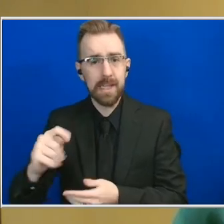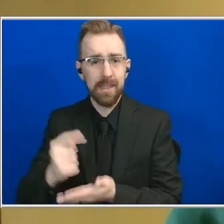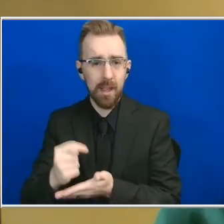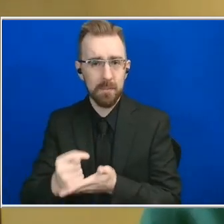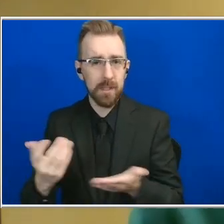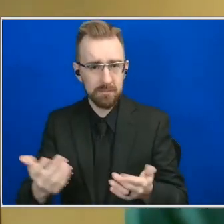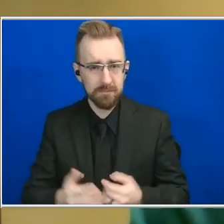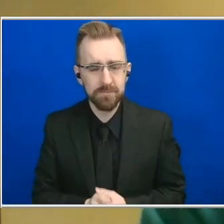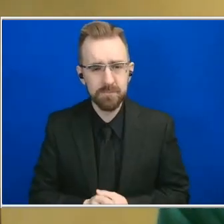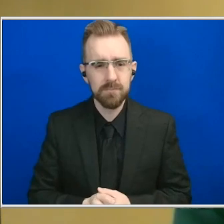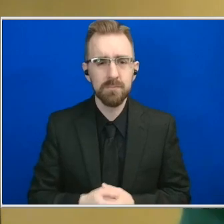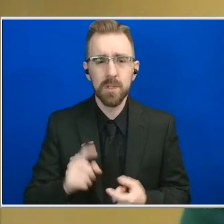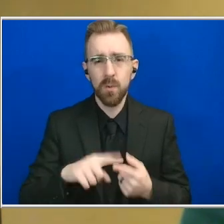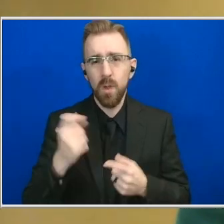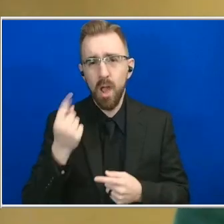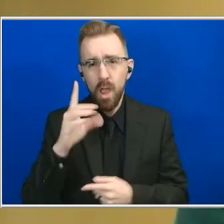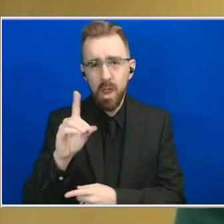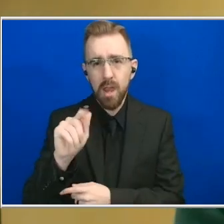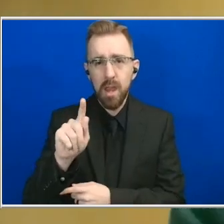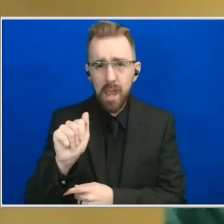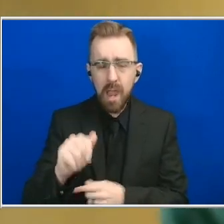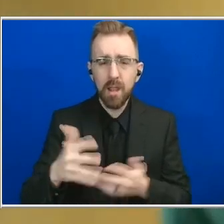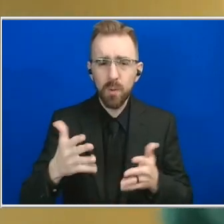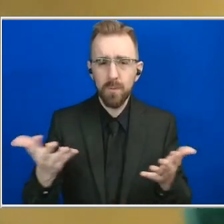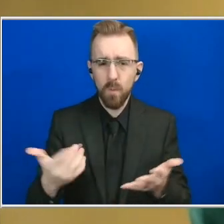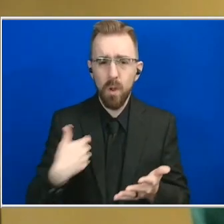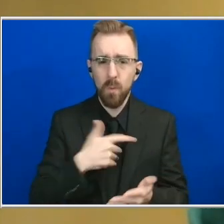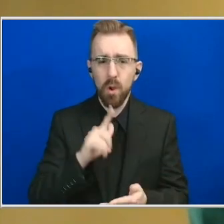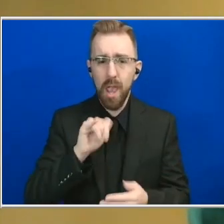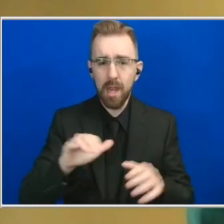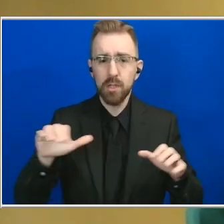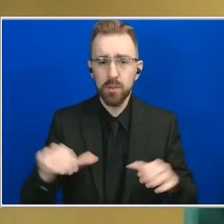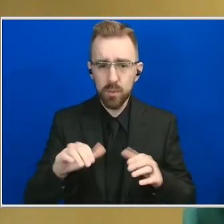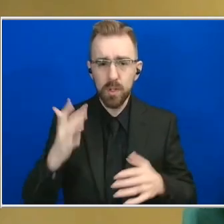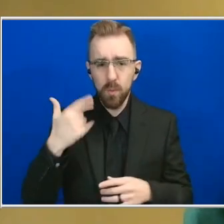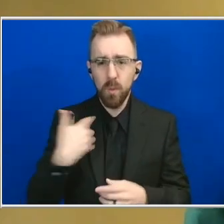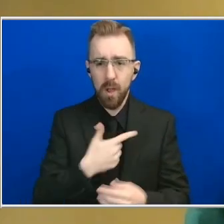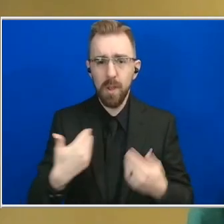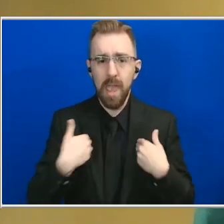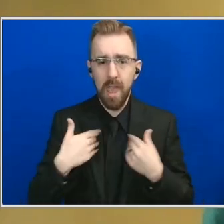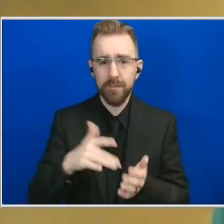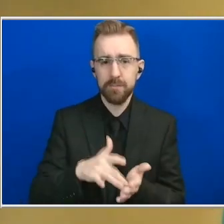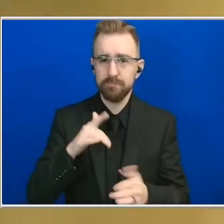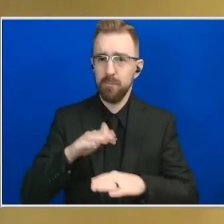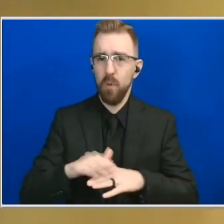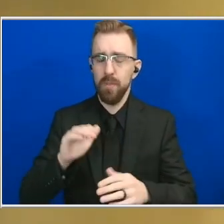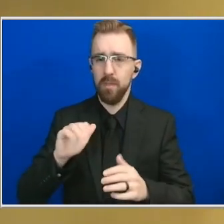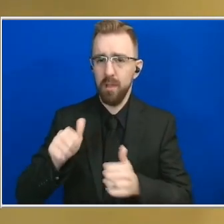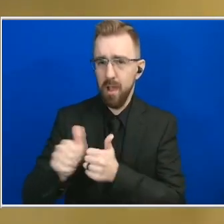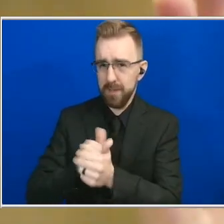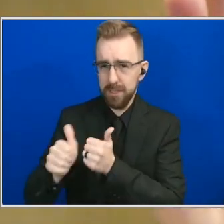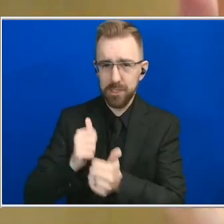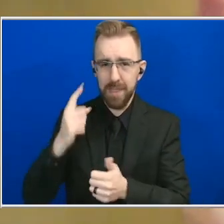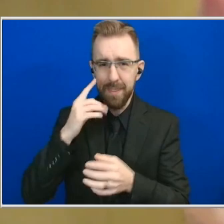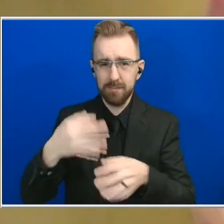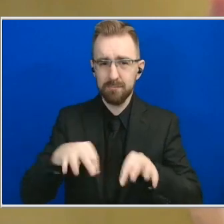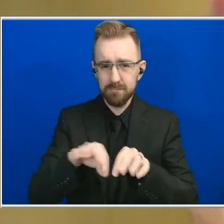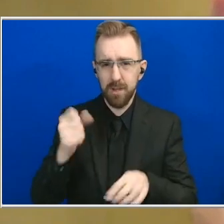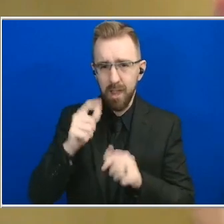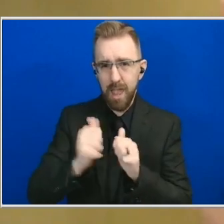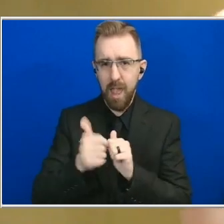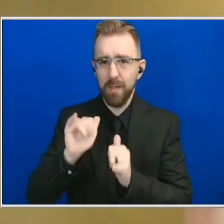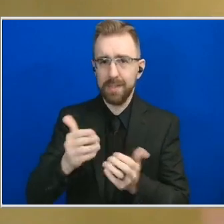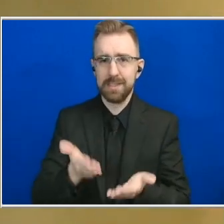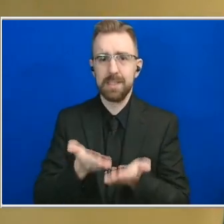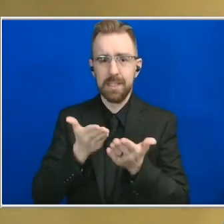I think to understand the data and understand sort of what we're actually doing and why we've got a leg up on the competition, I think it's critical to understand how this is delivered. And so as